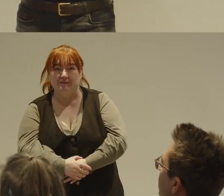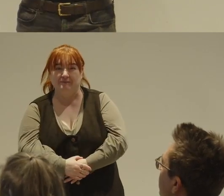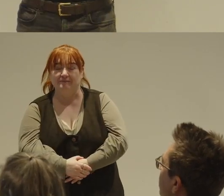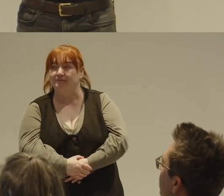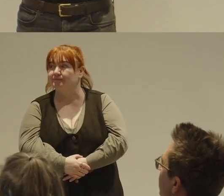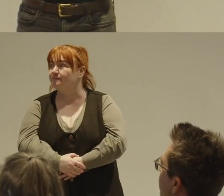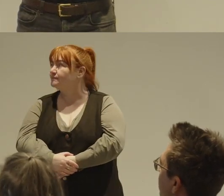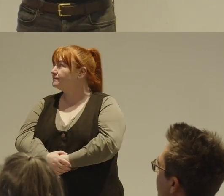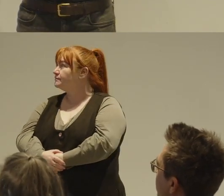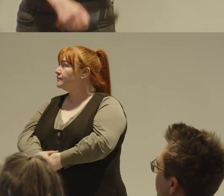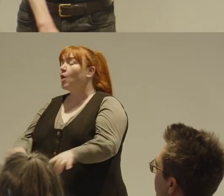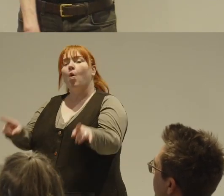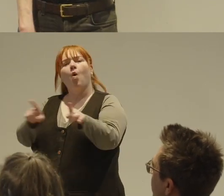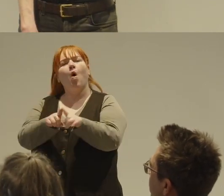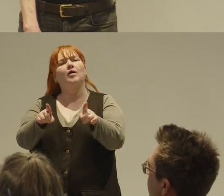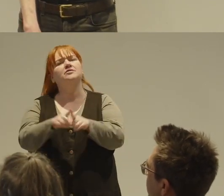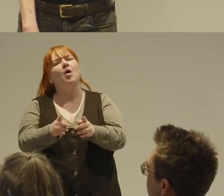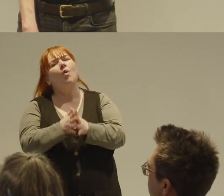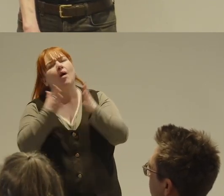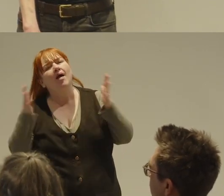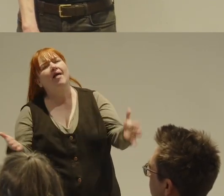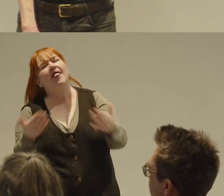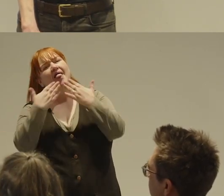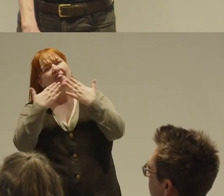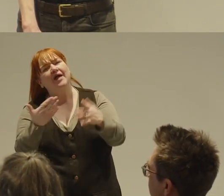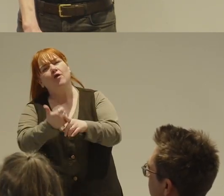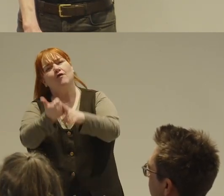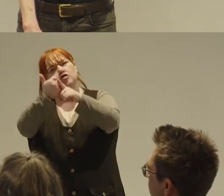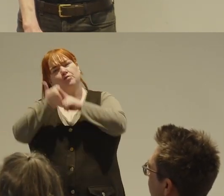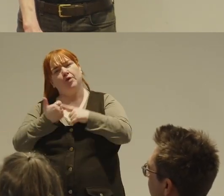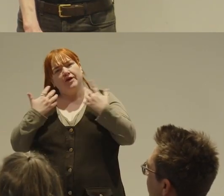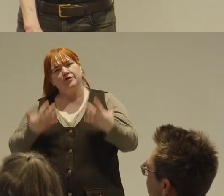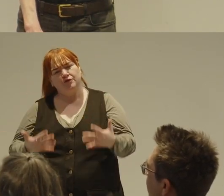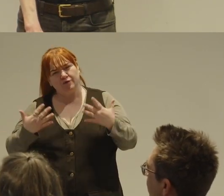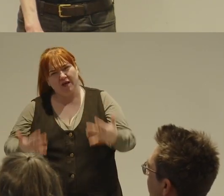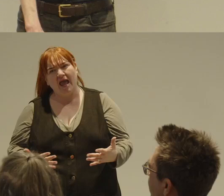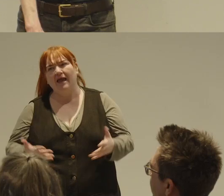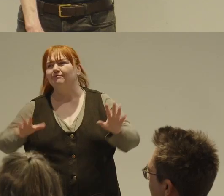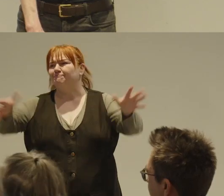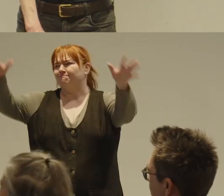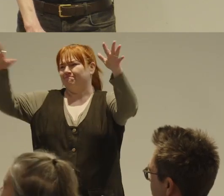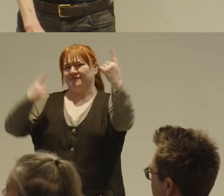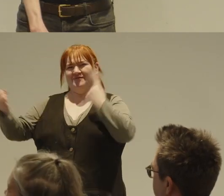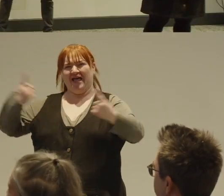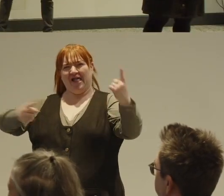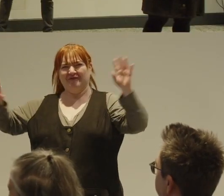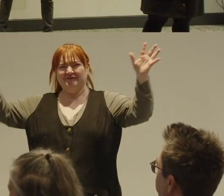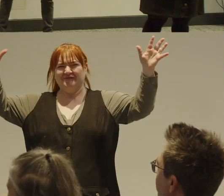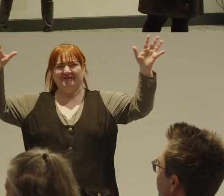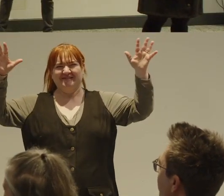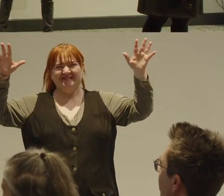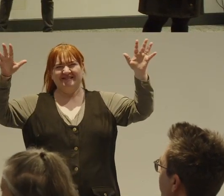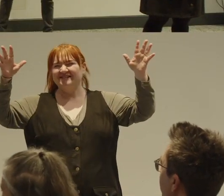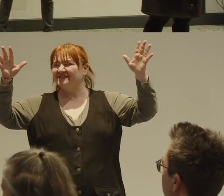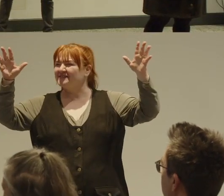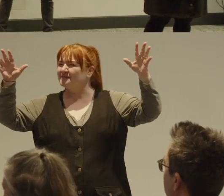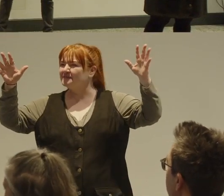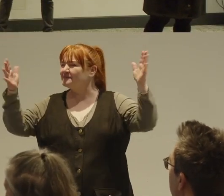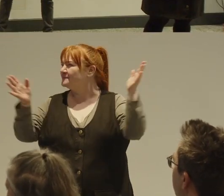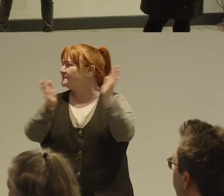Can I just say a big, massive thank you for supporting us today and give yourselves a round of applause.